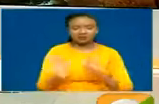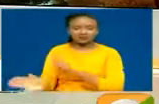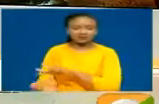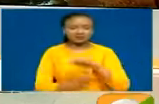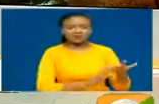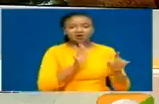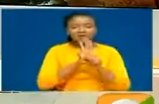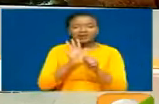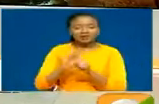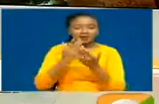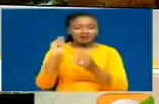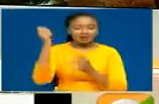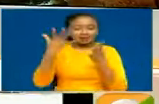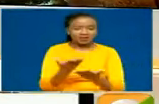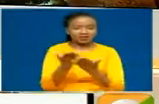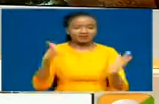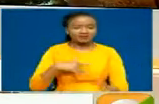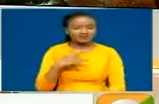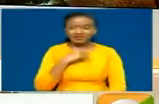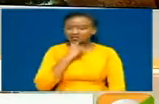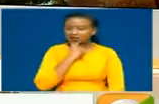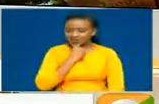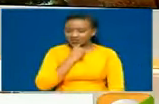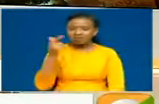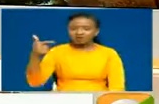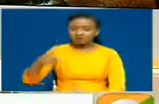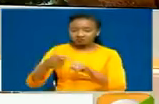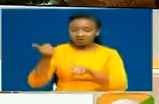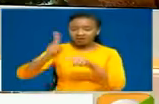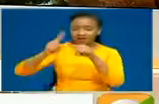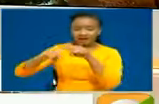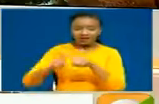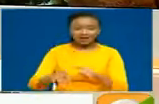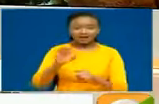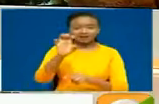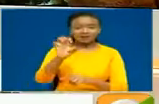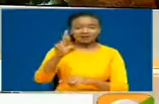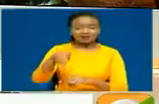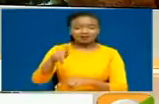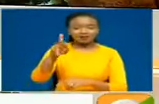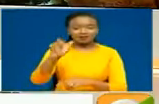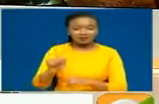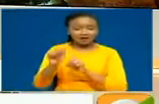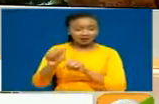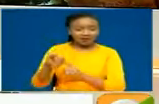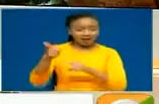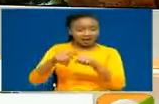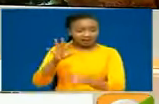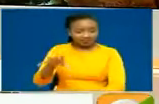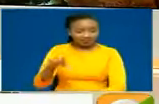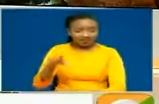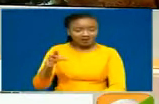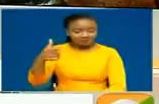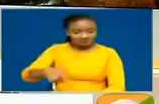Kenyans across the country are now beginning to feel the pinch after the upward review of fuel prices by the Energy and Petroleum Regulatory Authority,